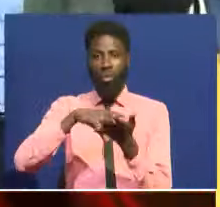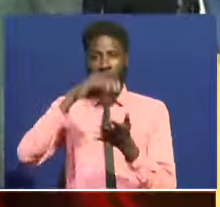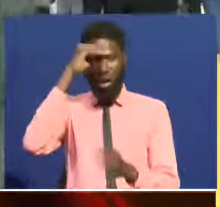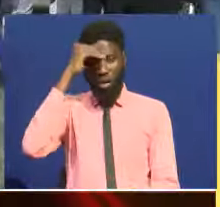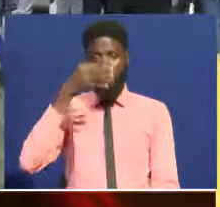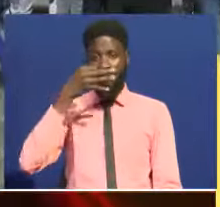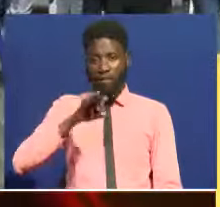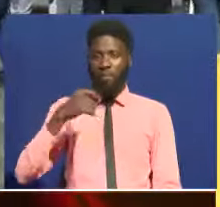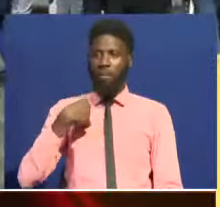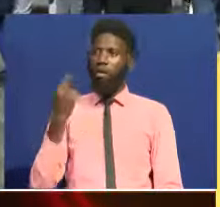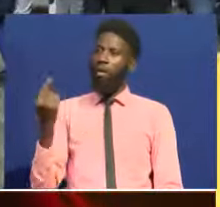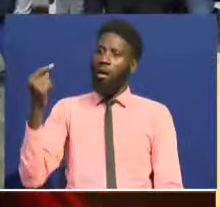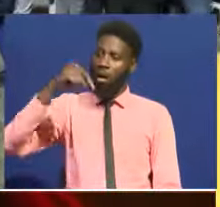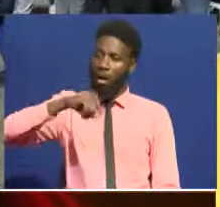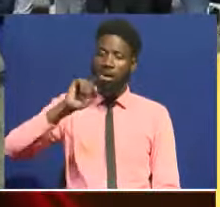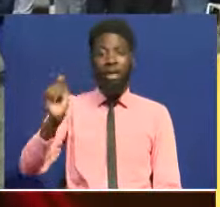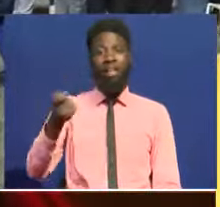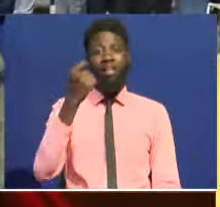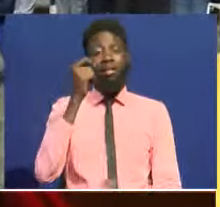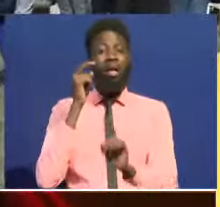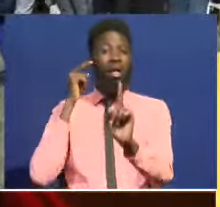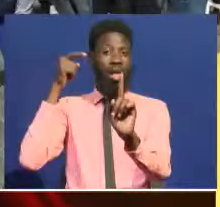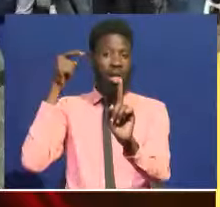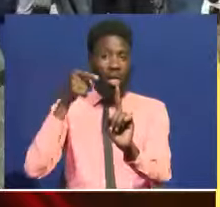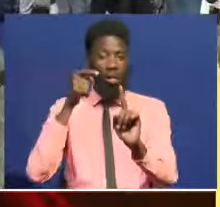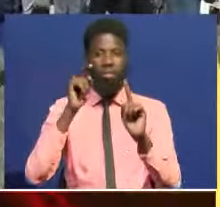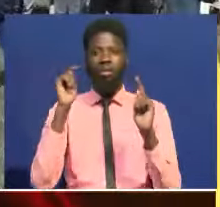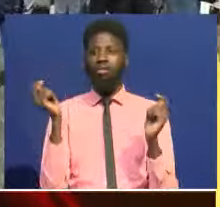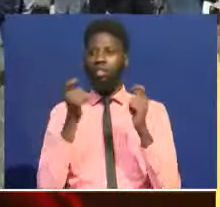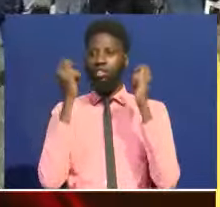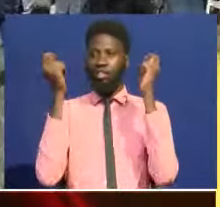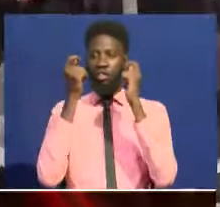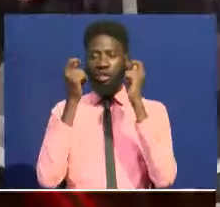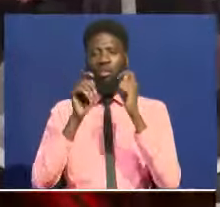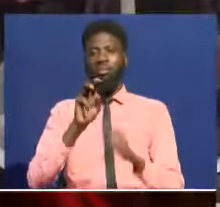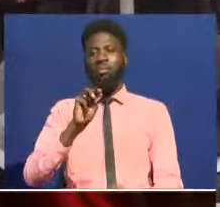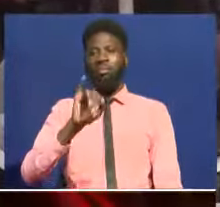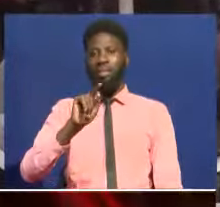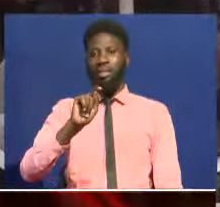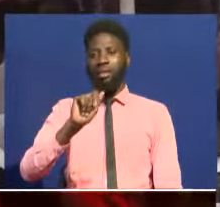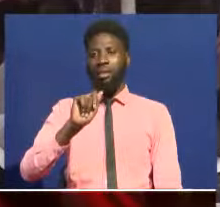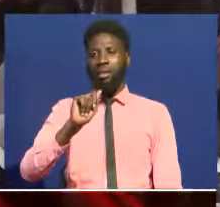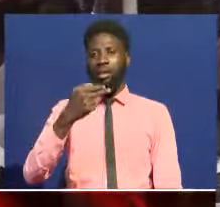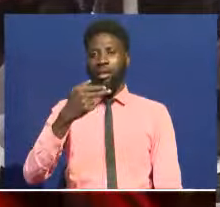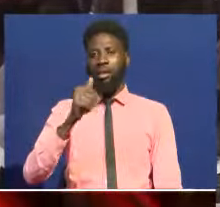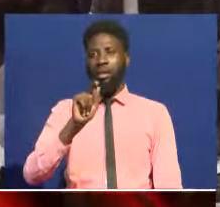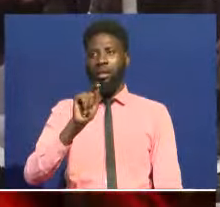Kenya to celebrate this festival here in Mitahato.